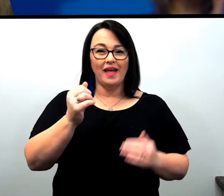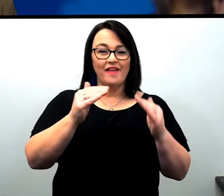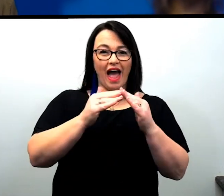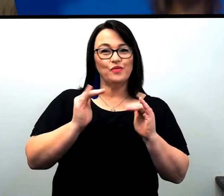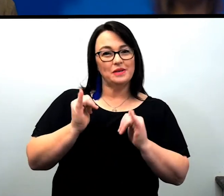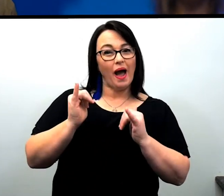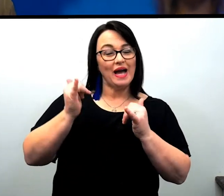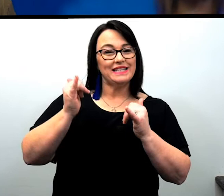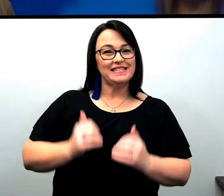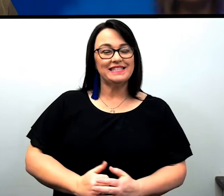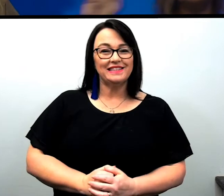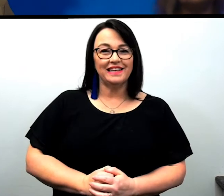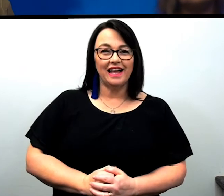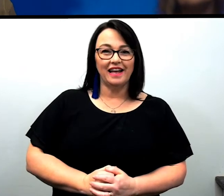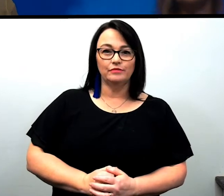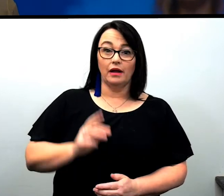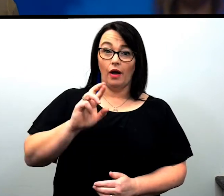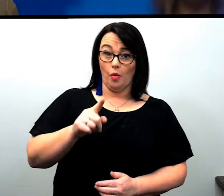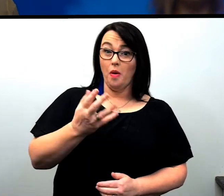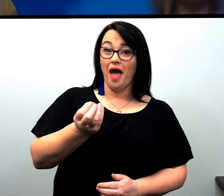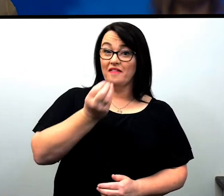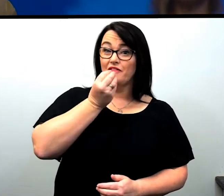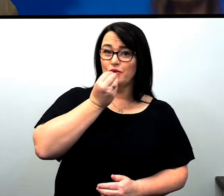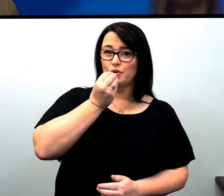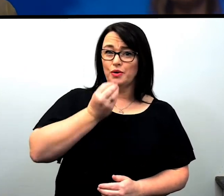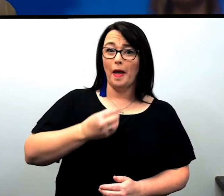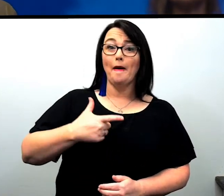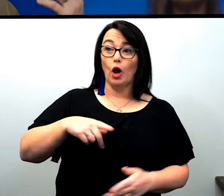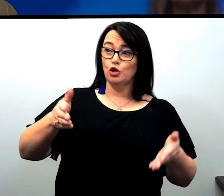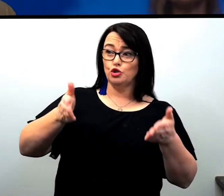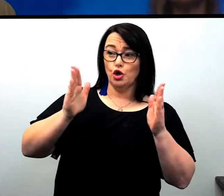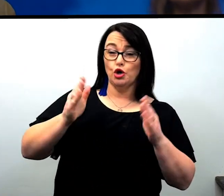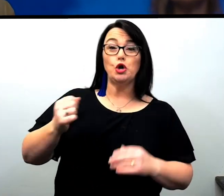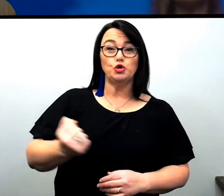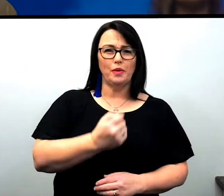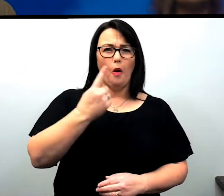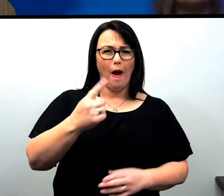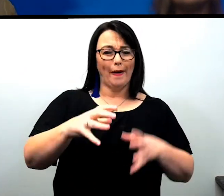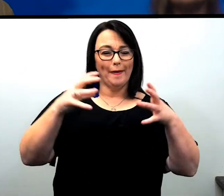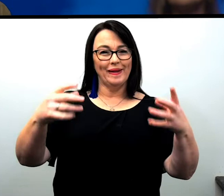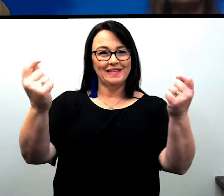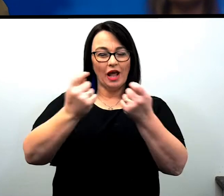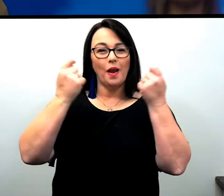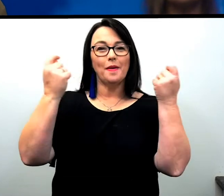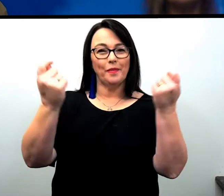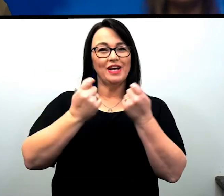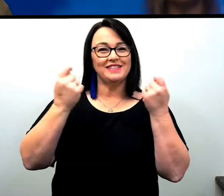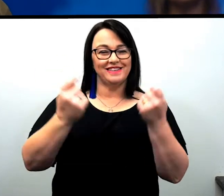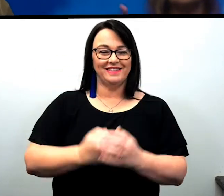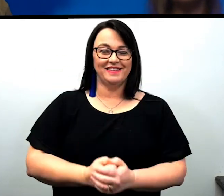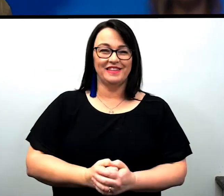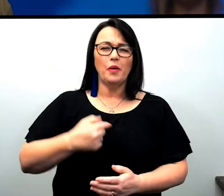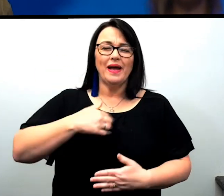on, and I hope you got food there, because church should be one big celebration. And we're just so glad